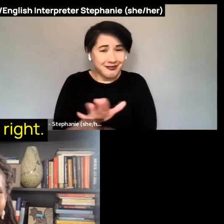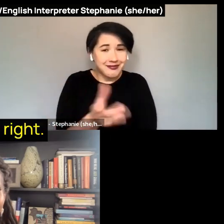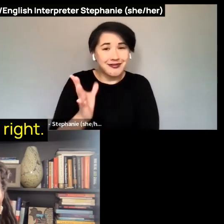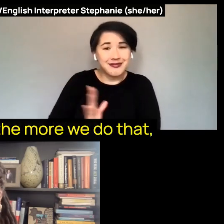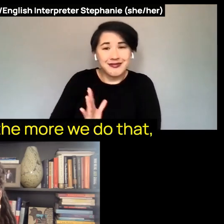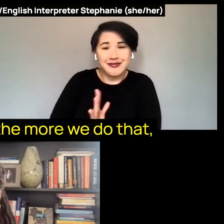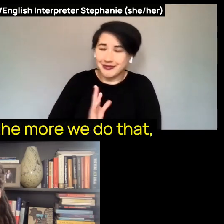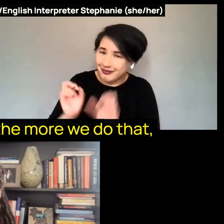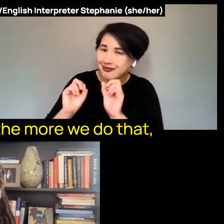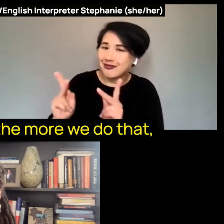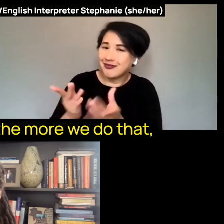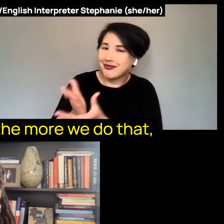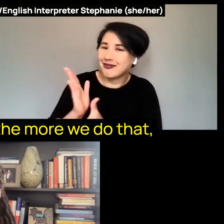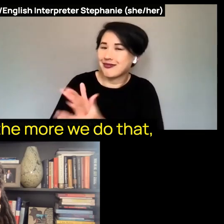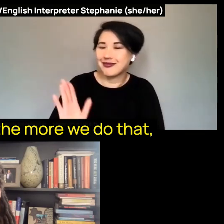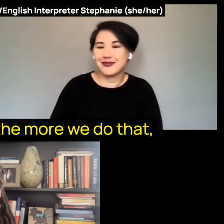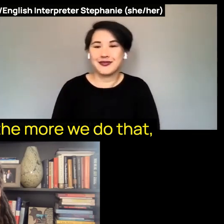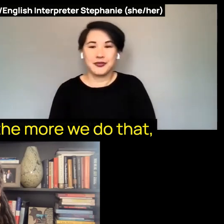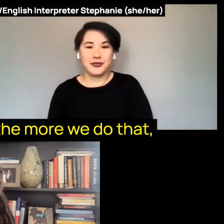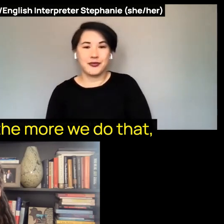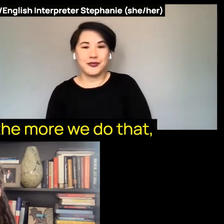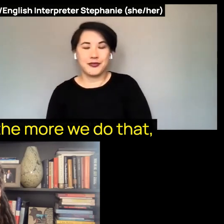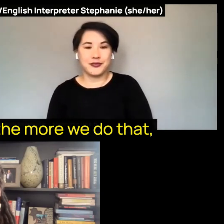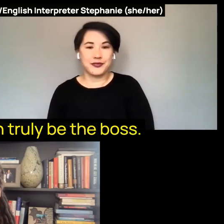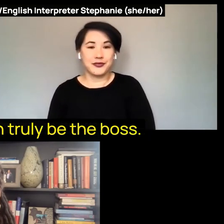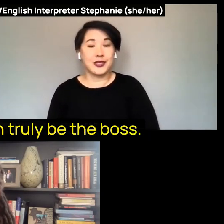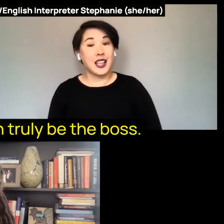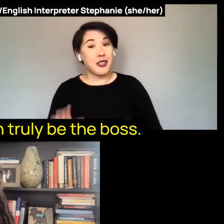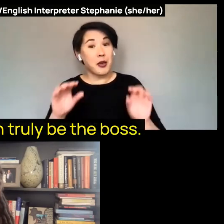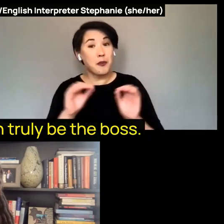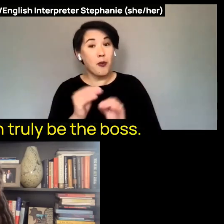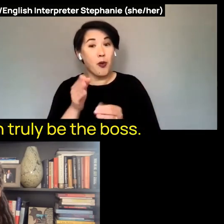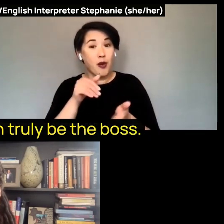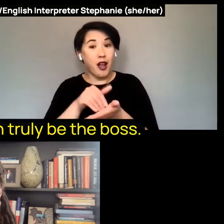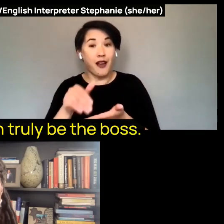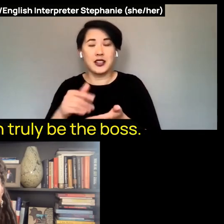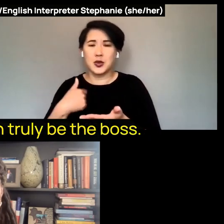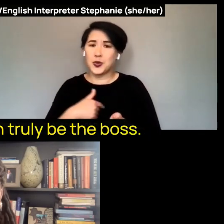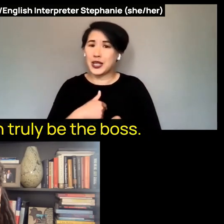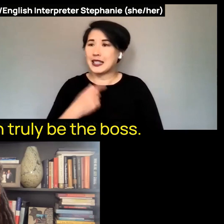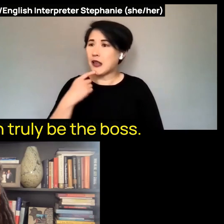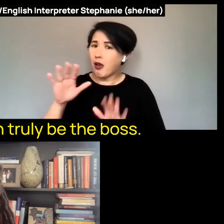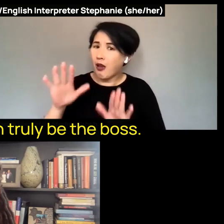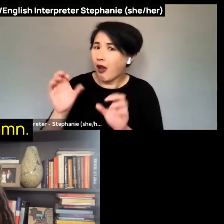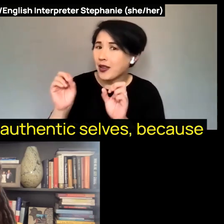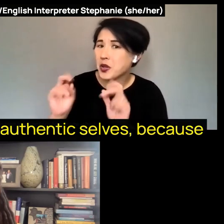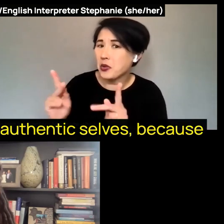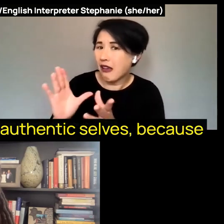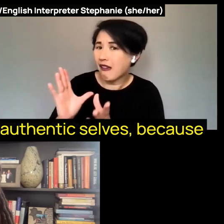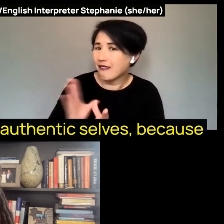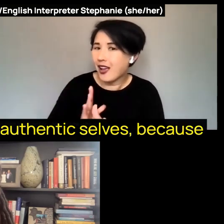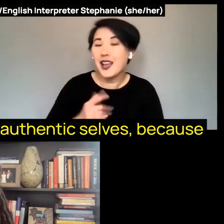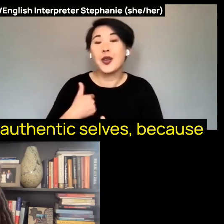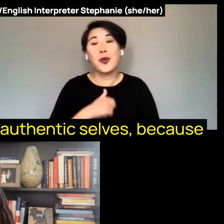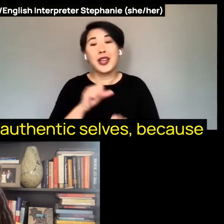right. You know, and the more we do that, I think we can then truly be the boss. Mm. We truly